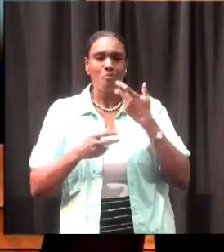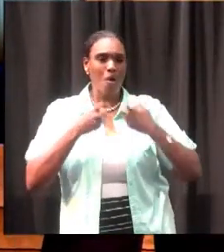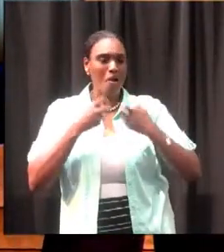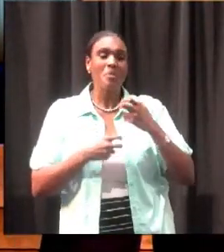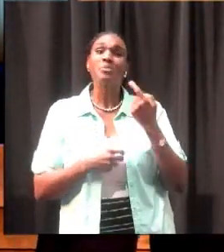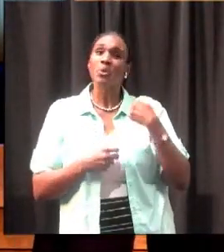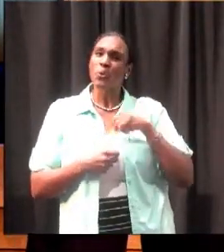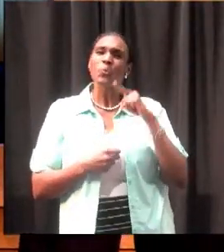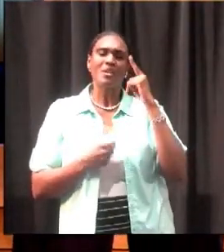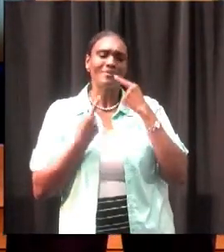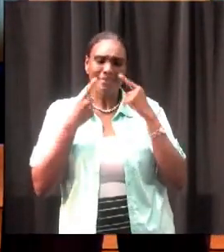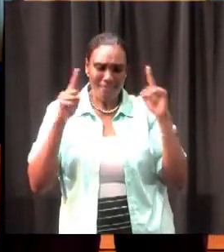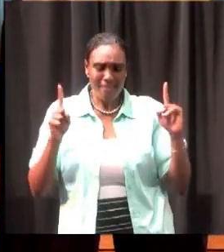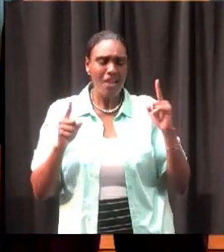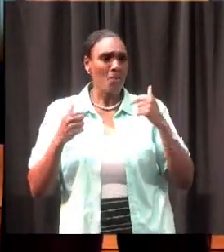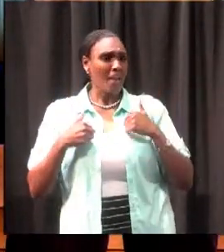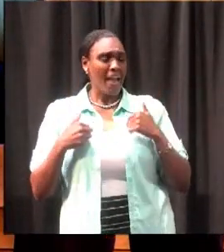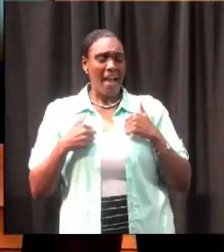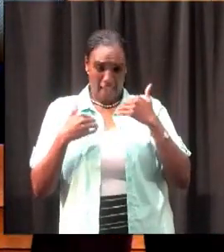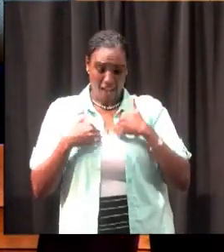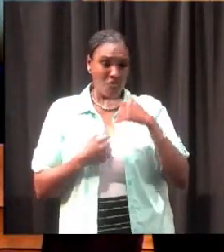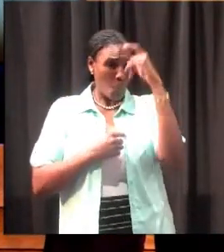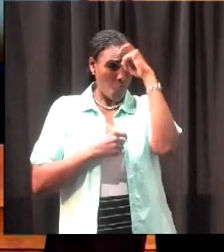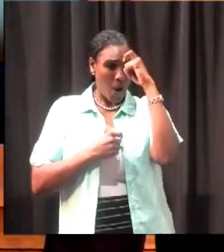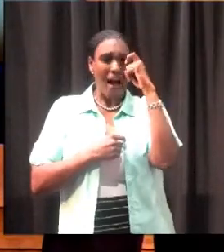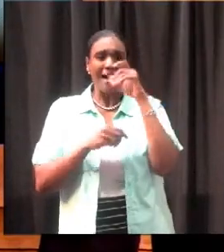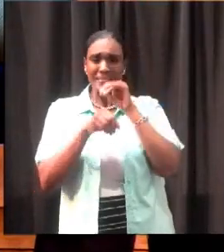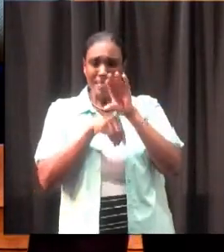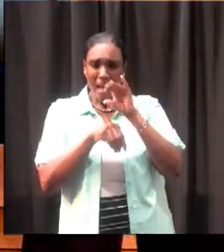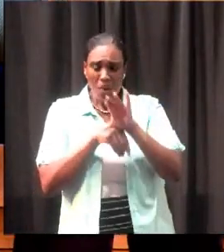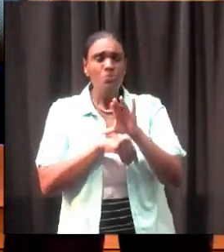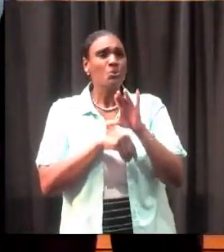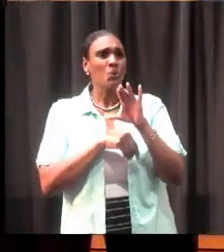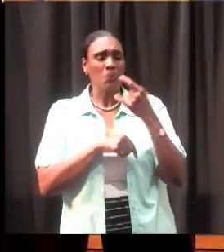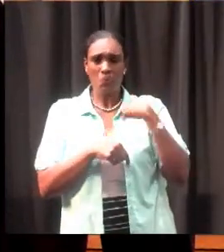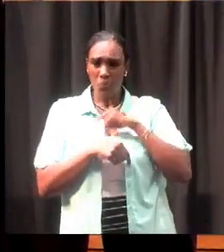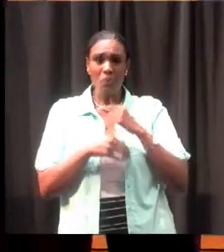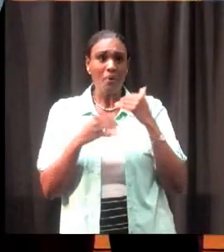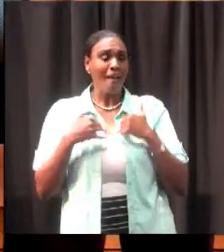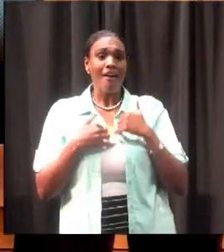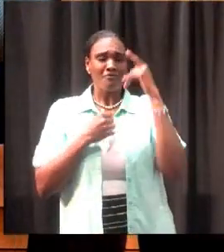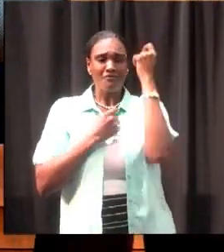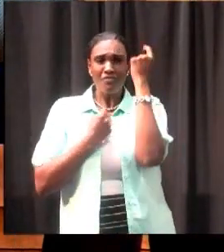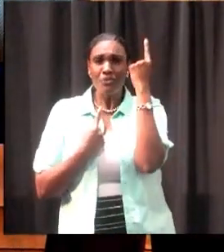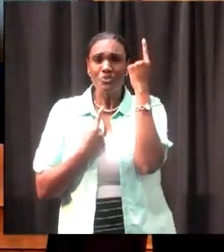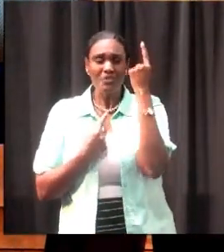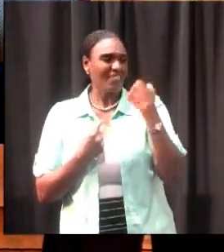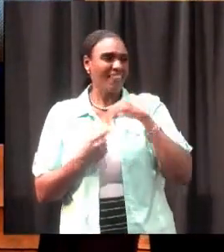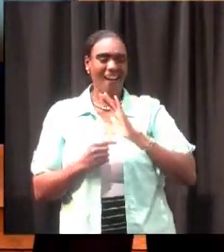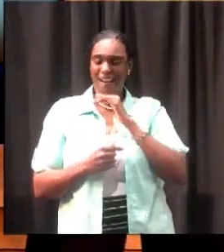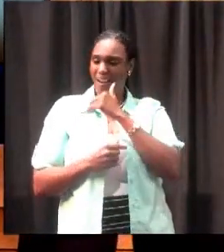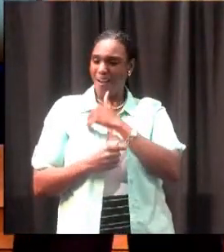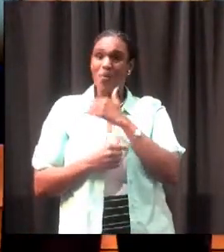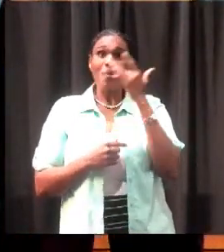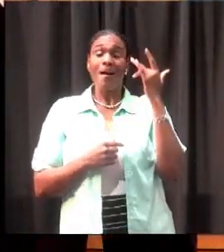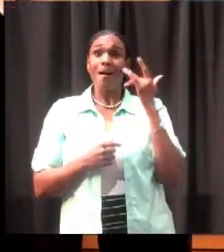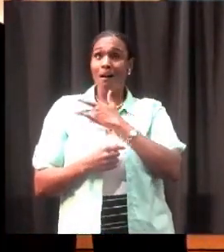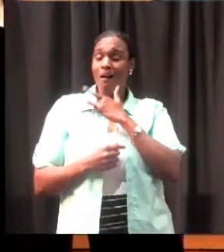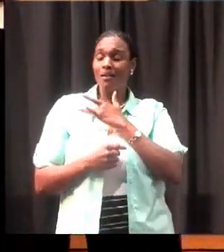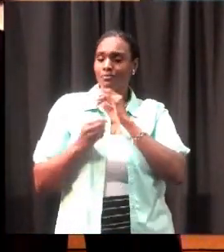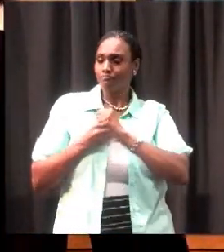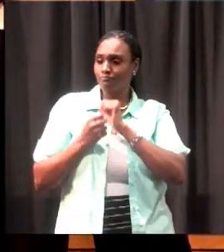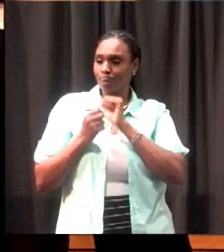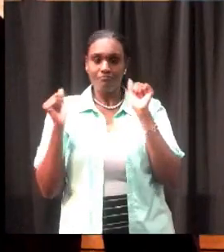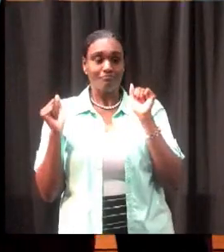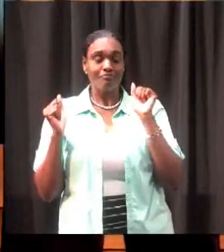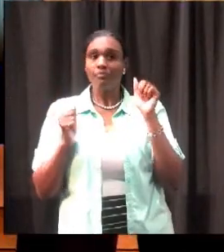counsel. We declare knowledge and understanding. We declare, oh God, that our hearts are open, oh God, and our ears, oh